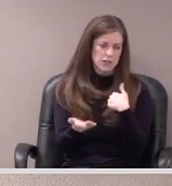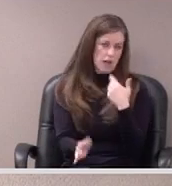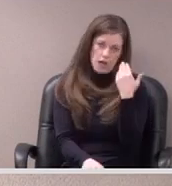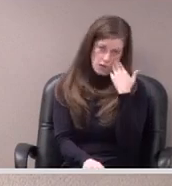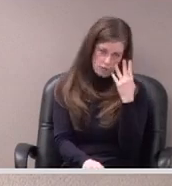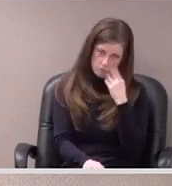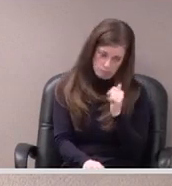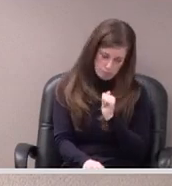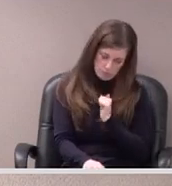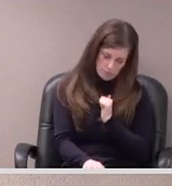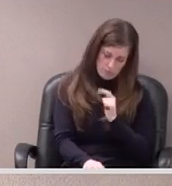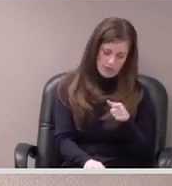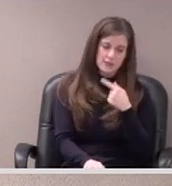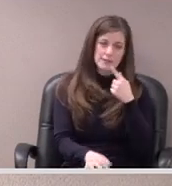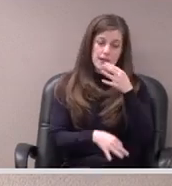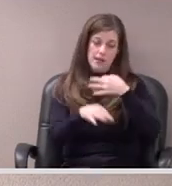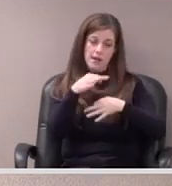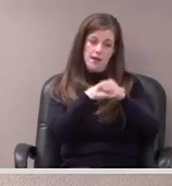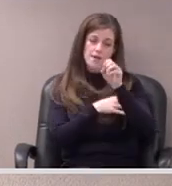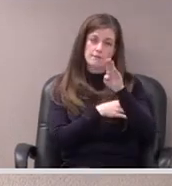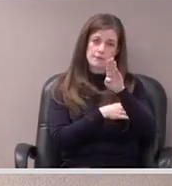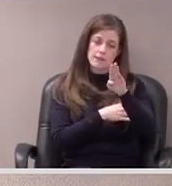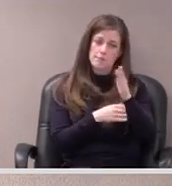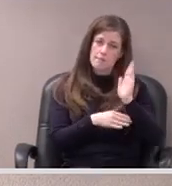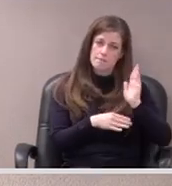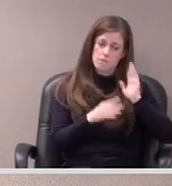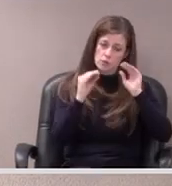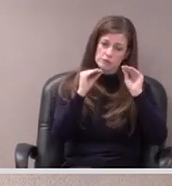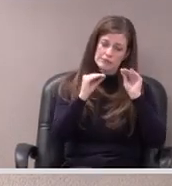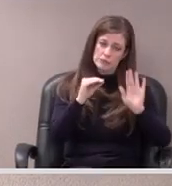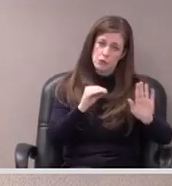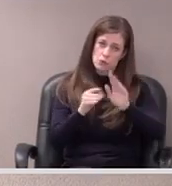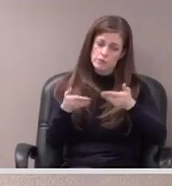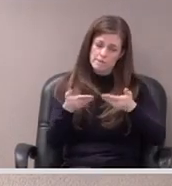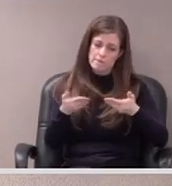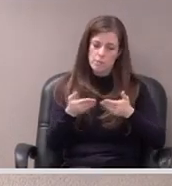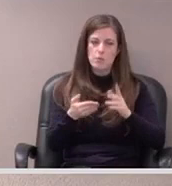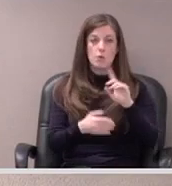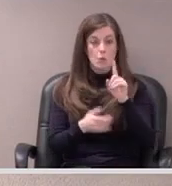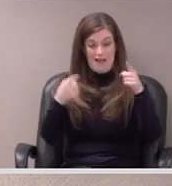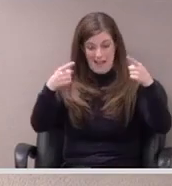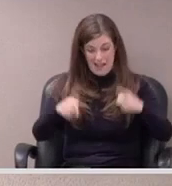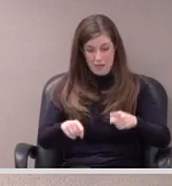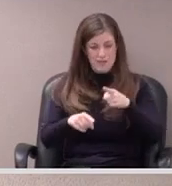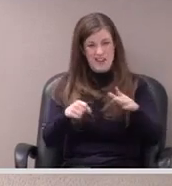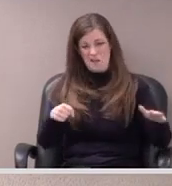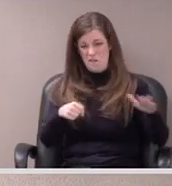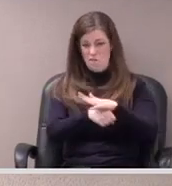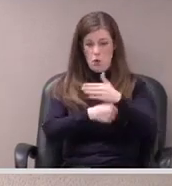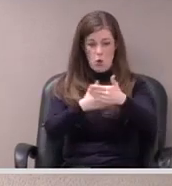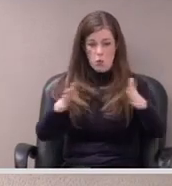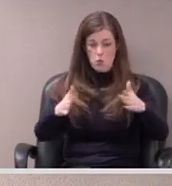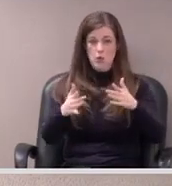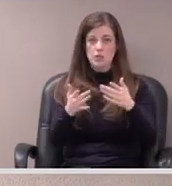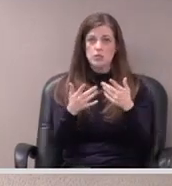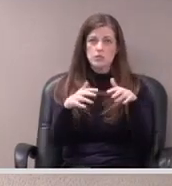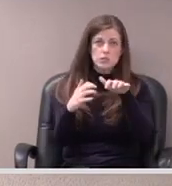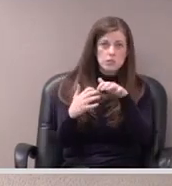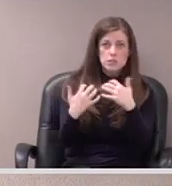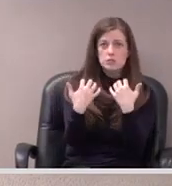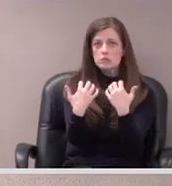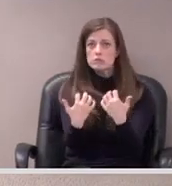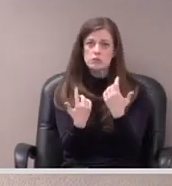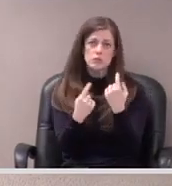I know that from experience because I've been a substitute teacher before and I had to teach in those environments where you have an entire room that's trying to learn how to